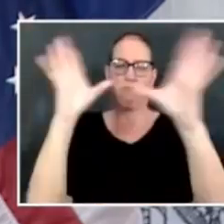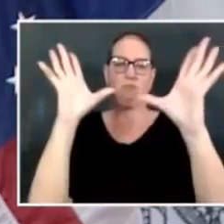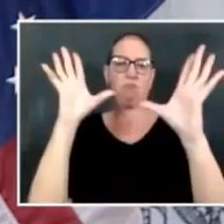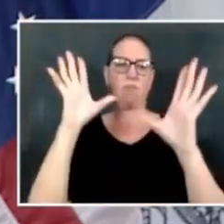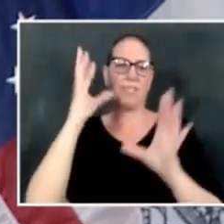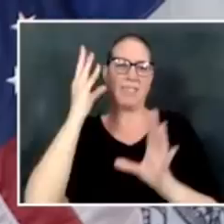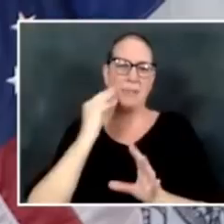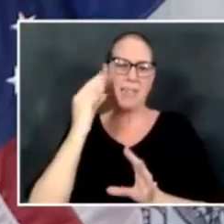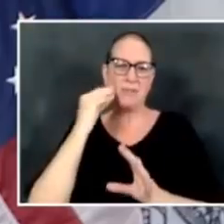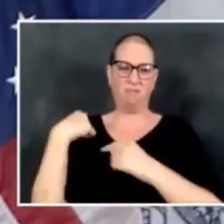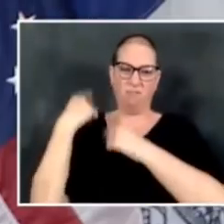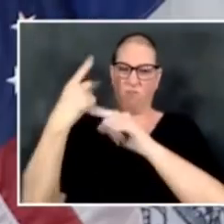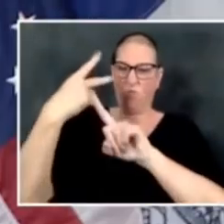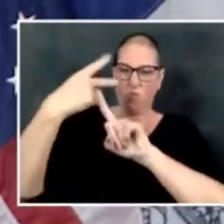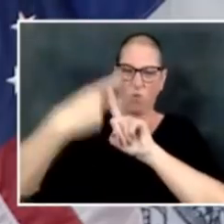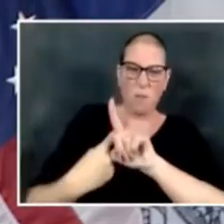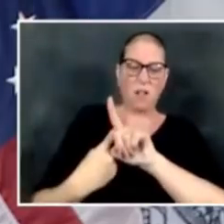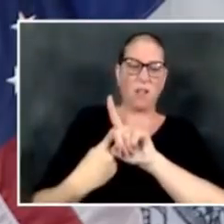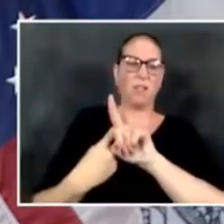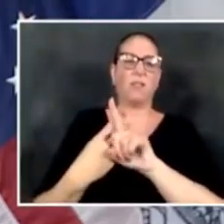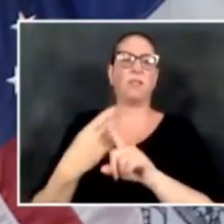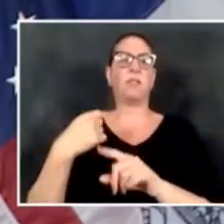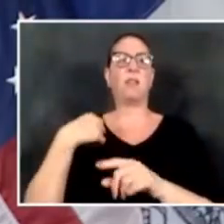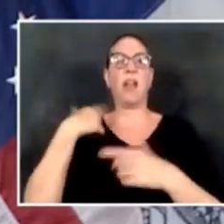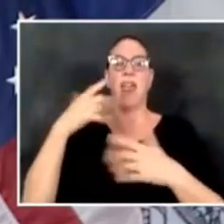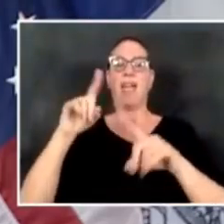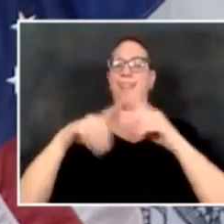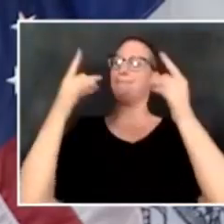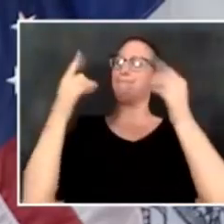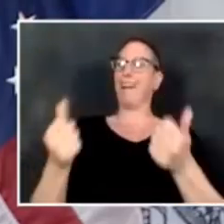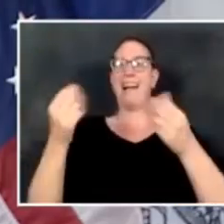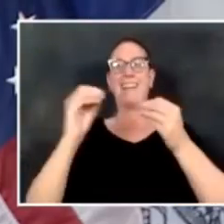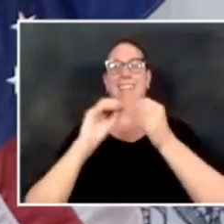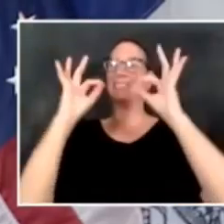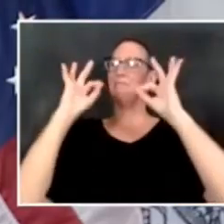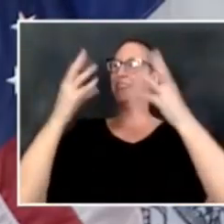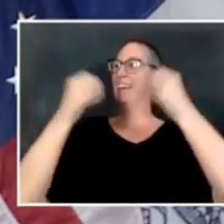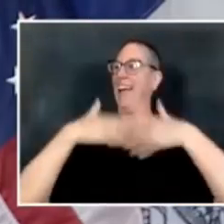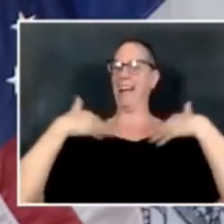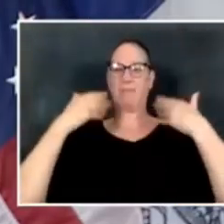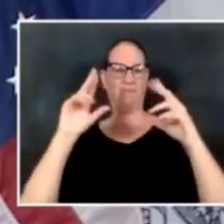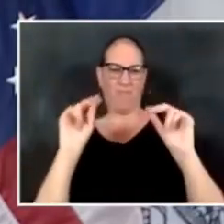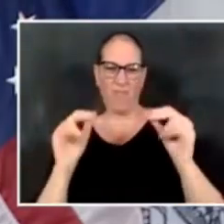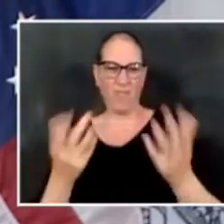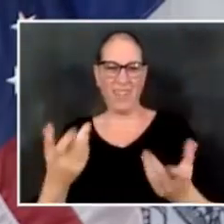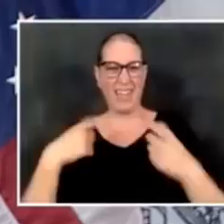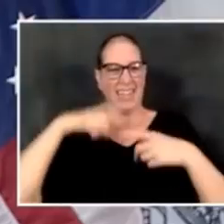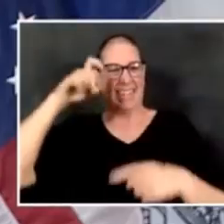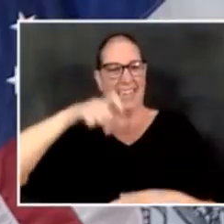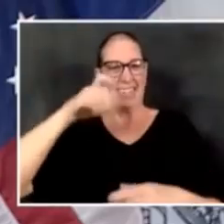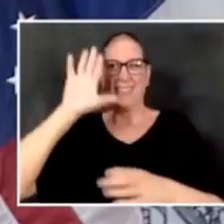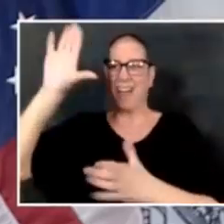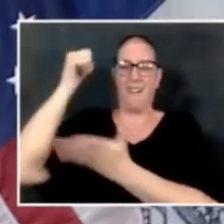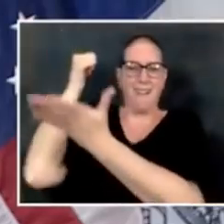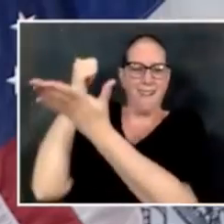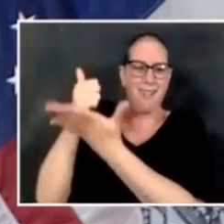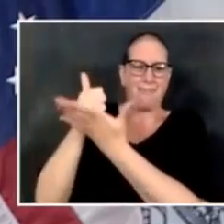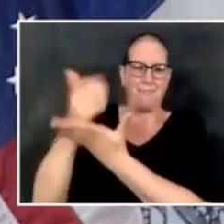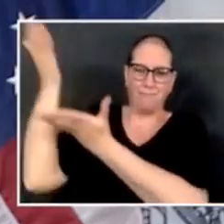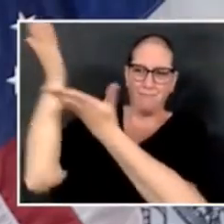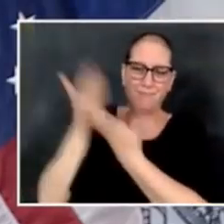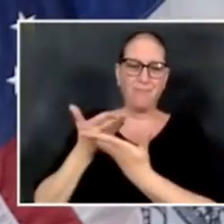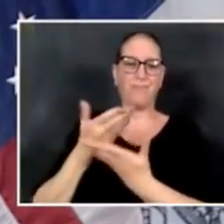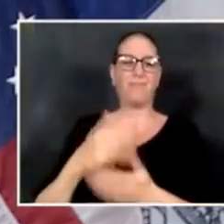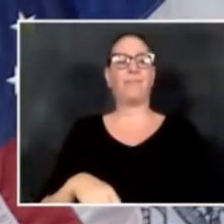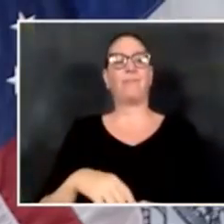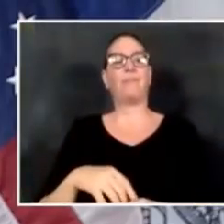help to be able to move forward, and that's what our federal government's supposed to do for us. So I'm very frustrated with what I'm hearing from the White House, and